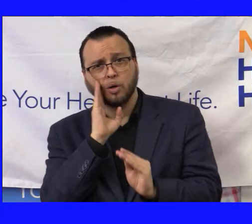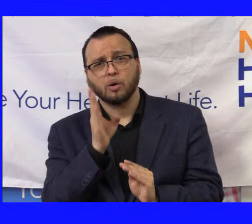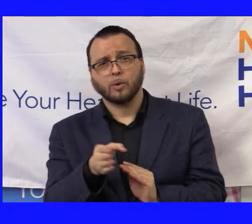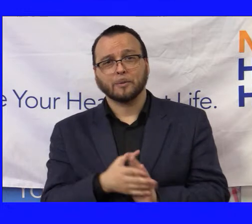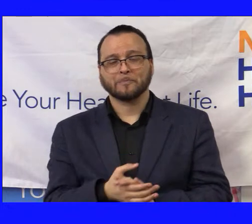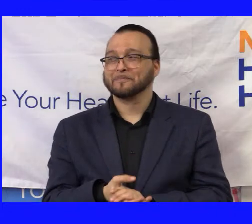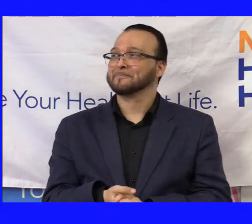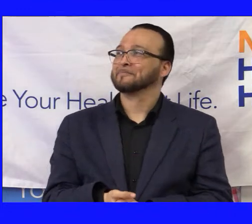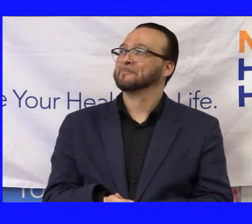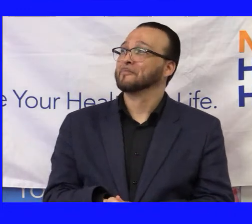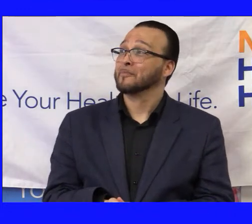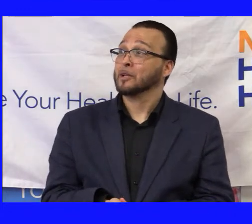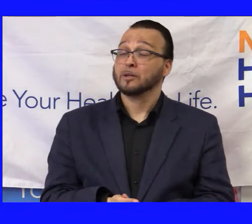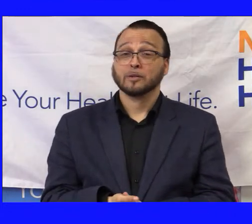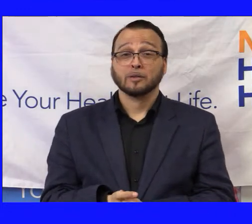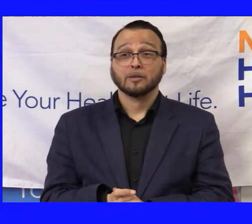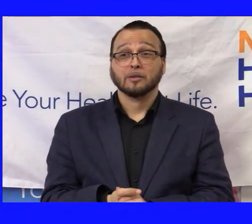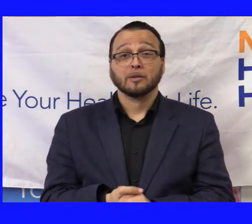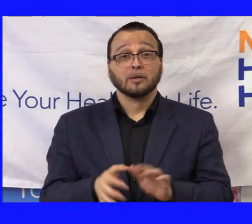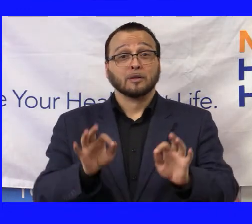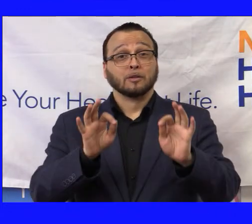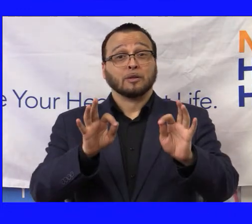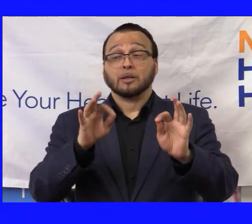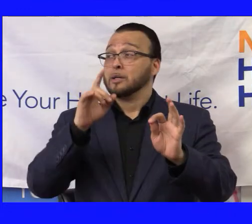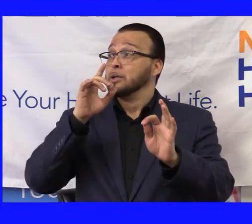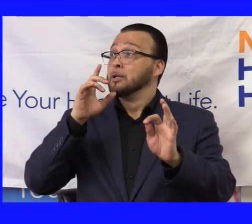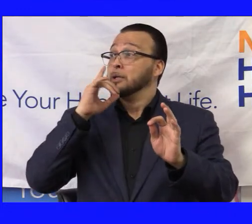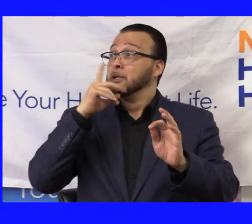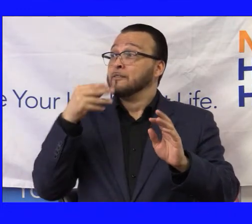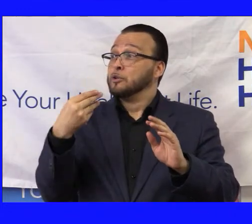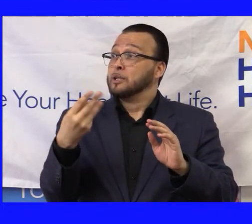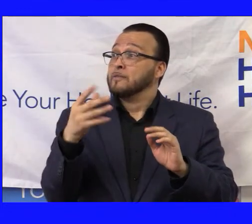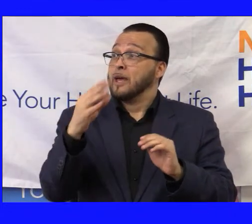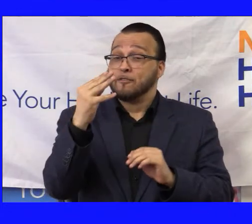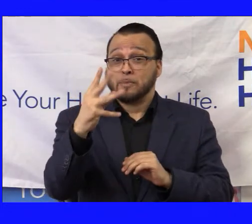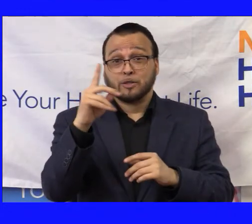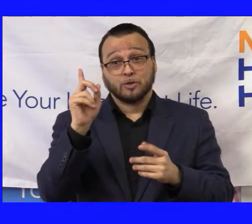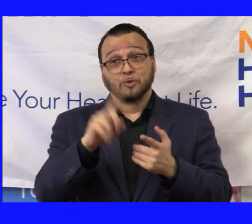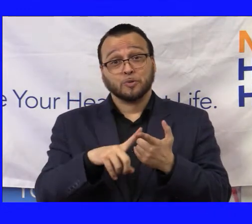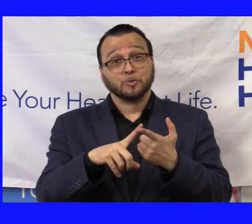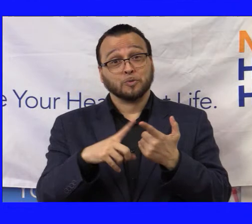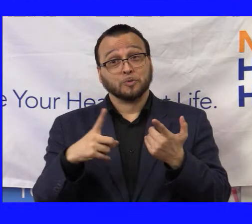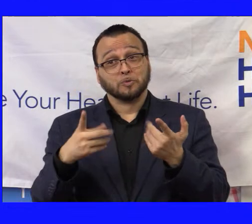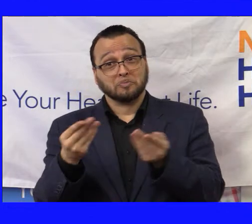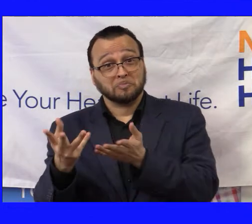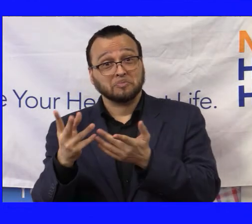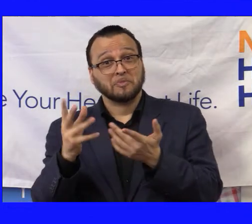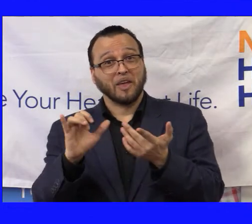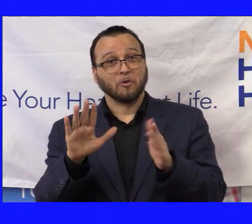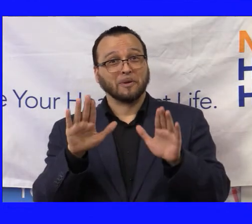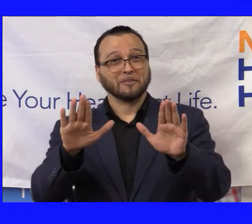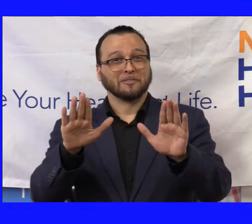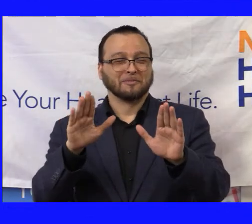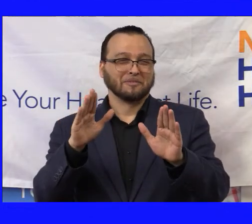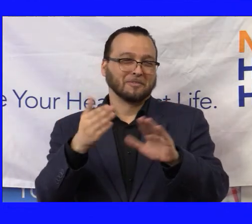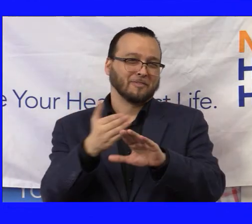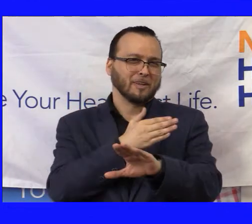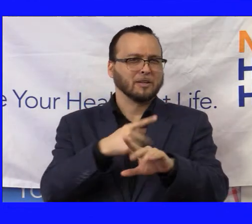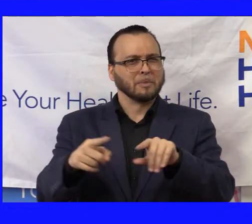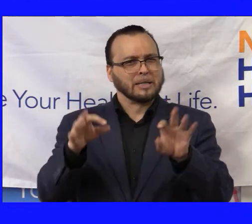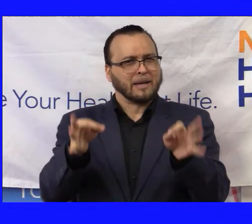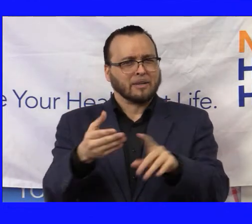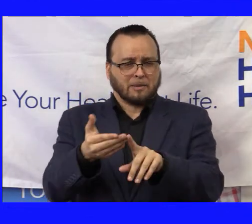Super. If you could actually get some of that information to Fenyaski, that would be helpful in advance, but certainly by the board